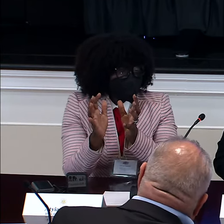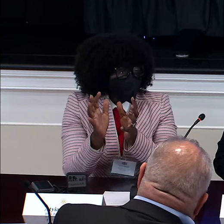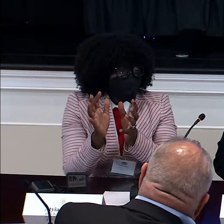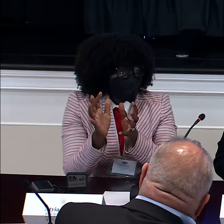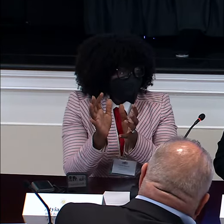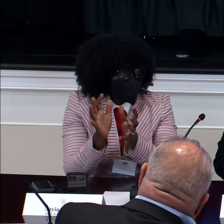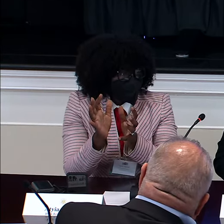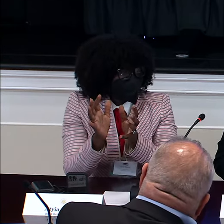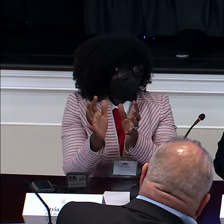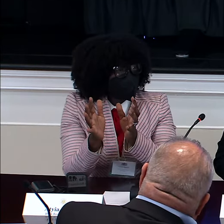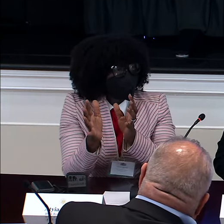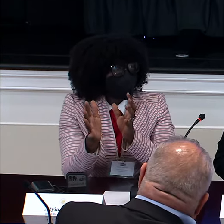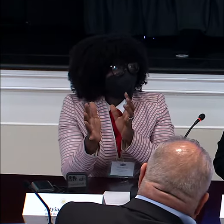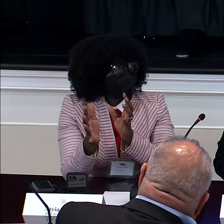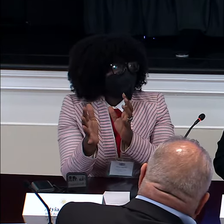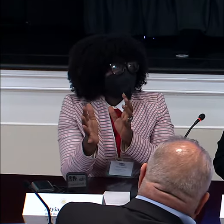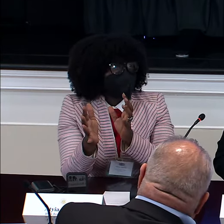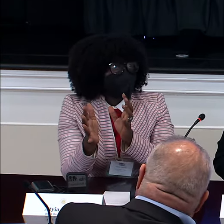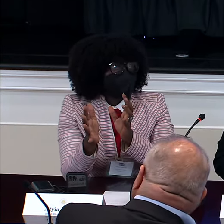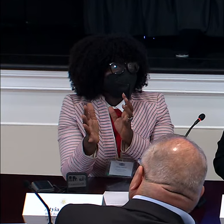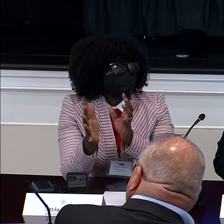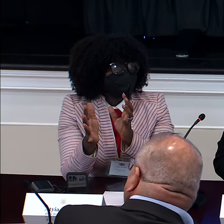this, there are huge